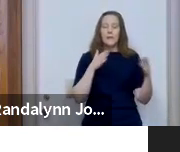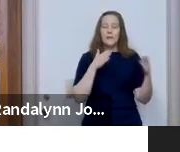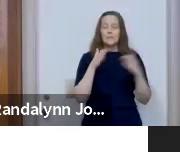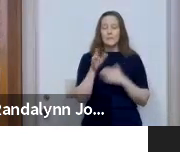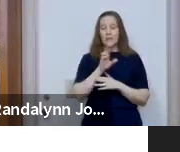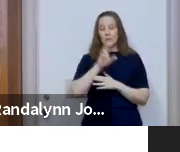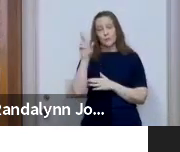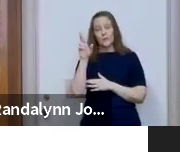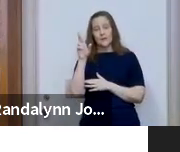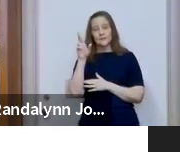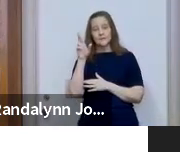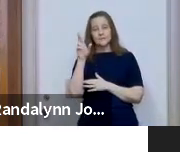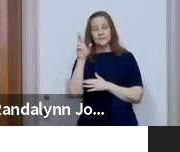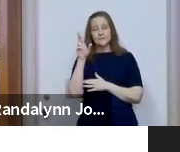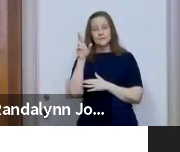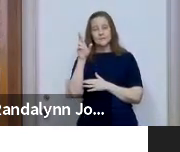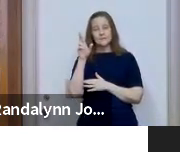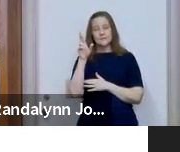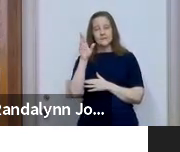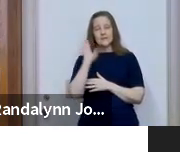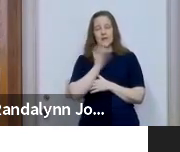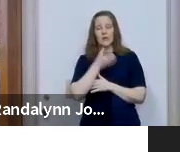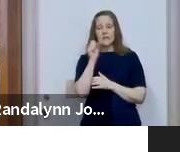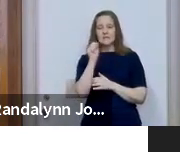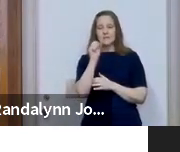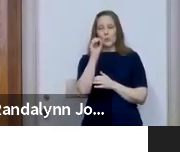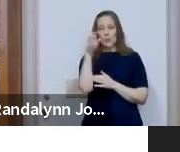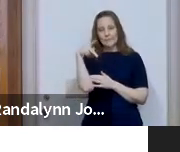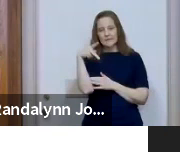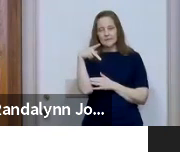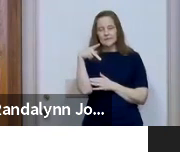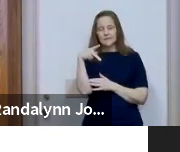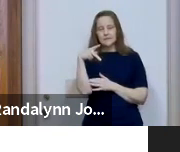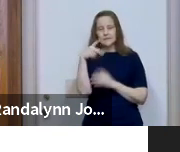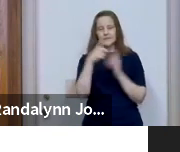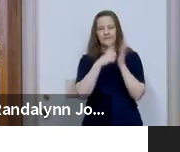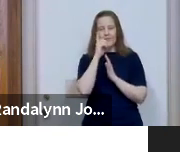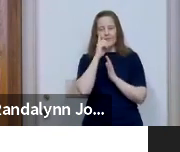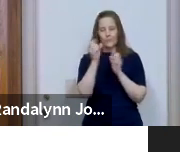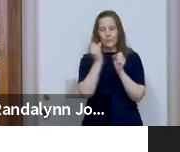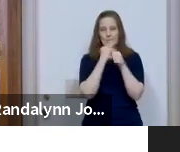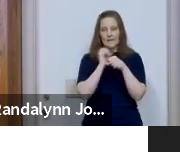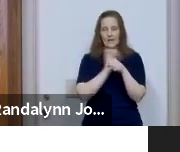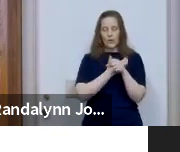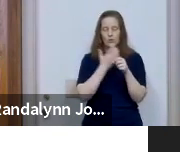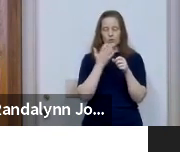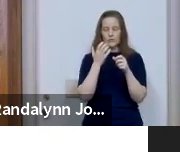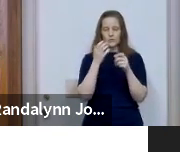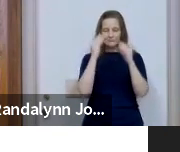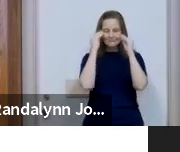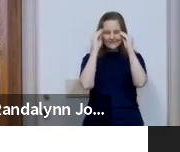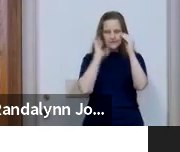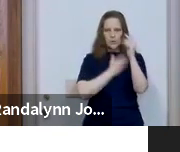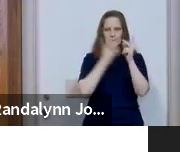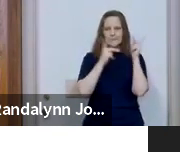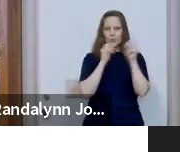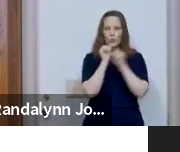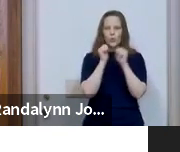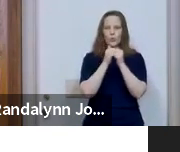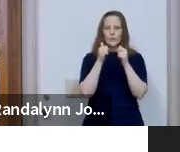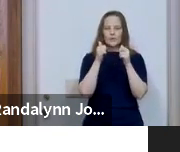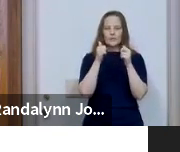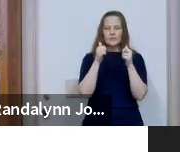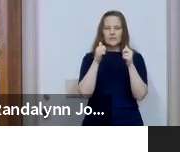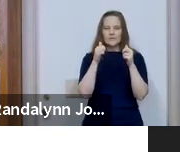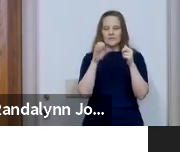the right there is actually one of our SOPs we developed to instruct our people of how to basically work with our CAD